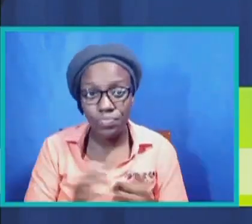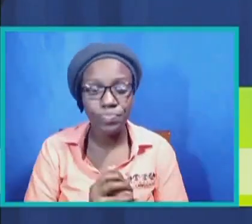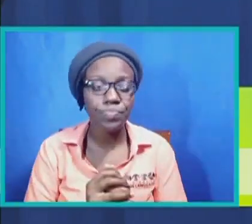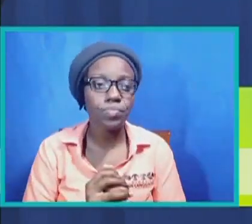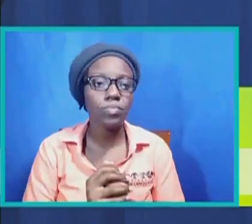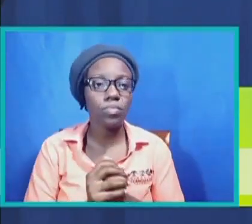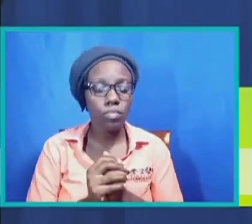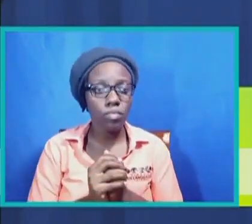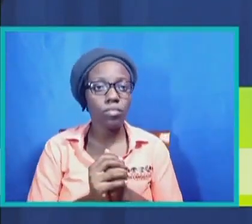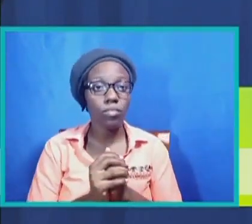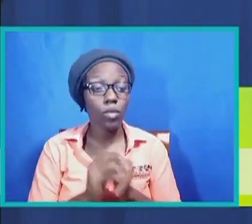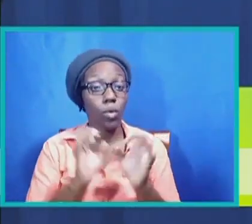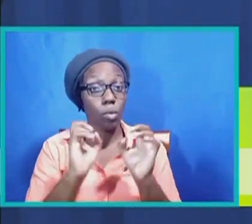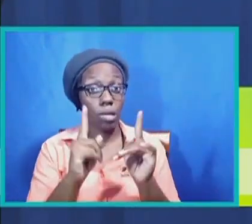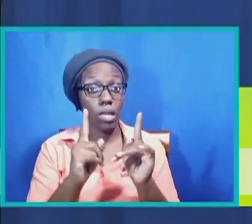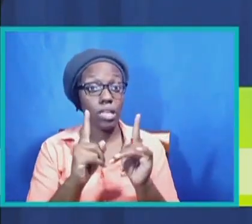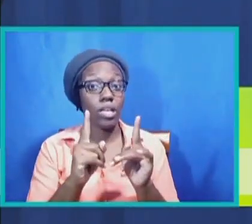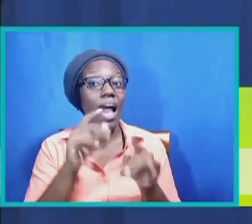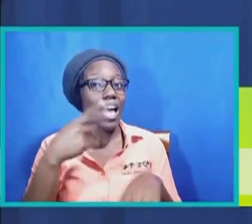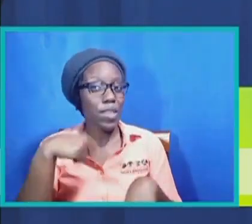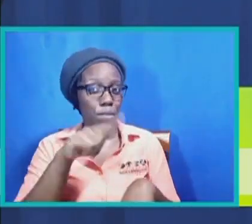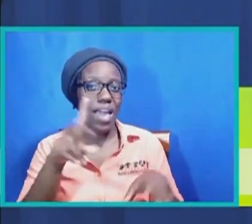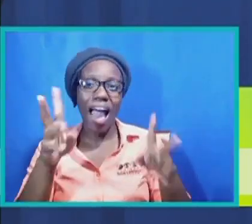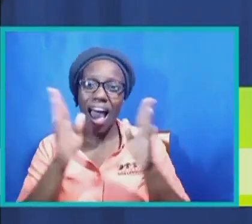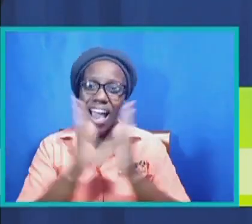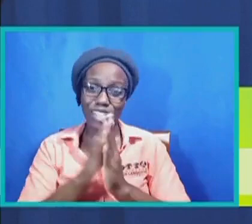to be part of the process, going to